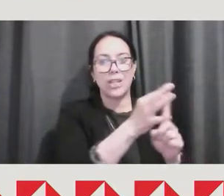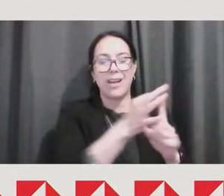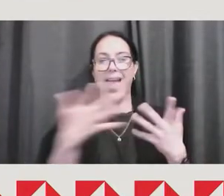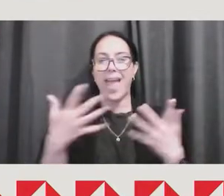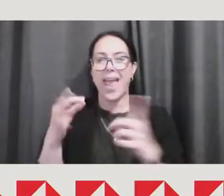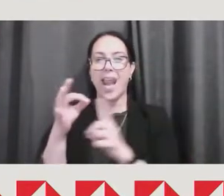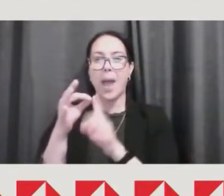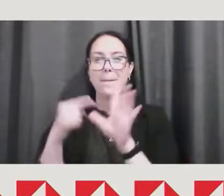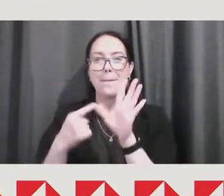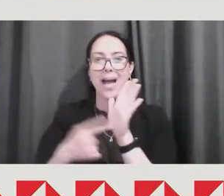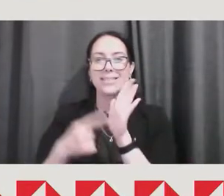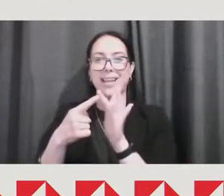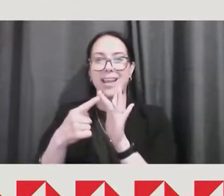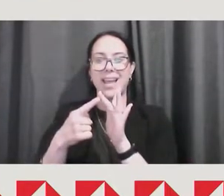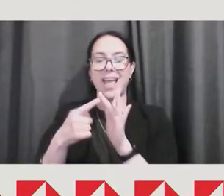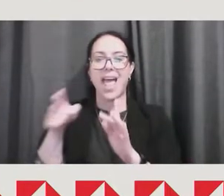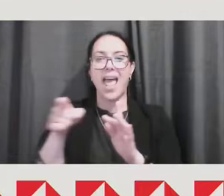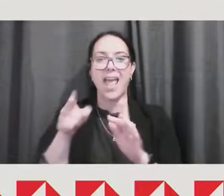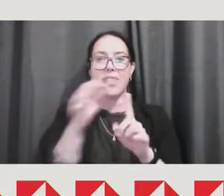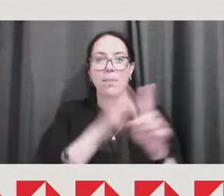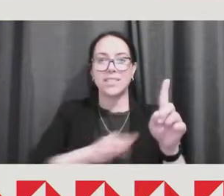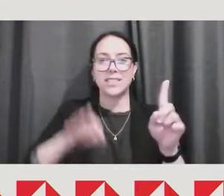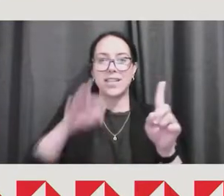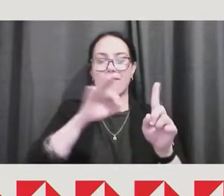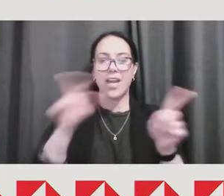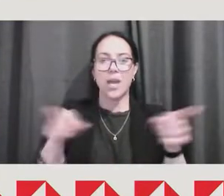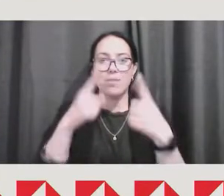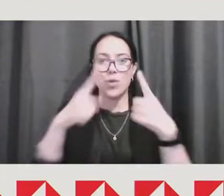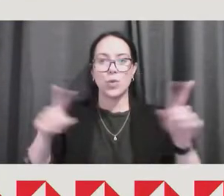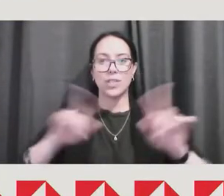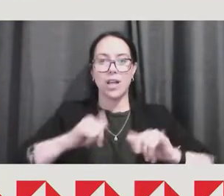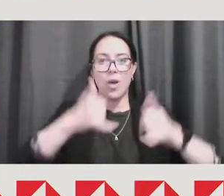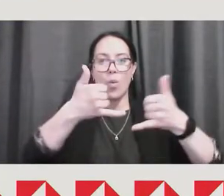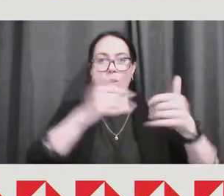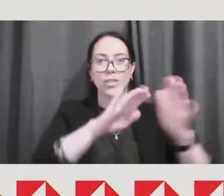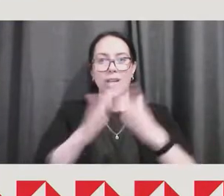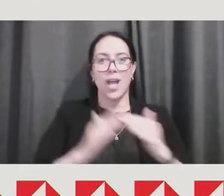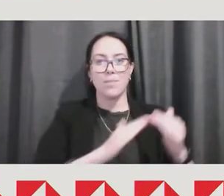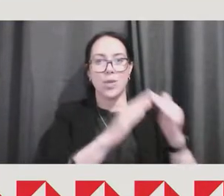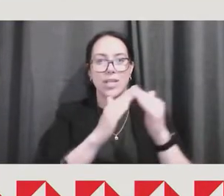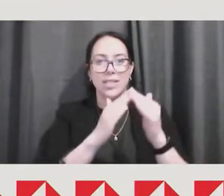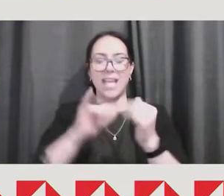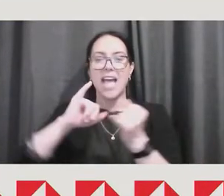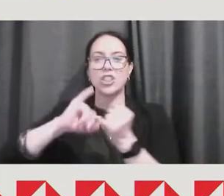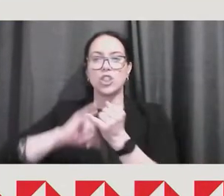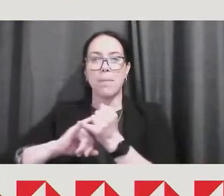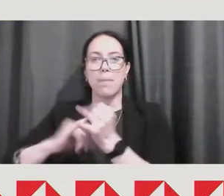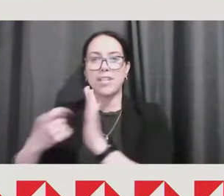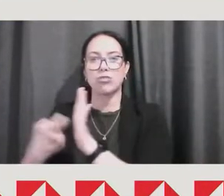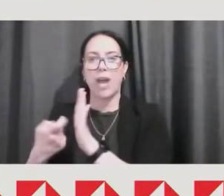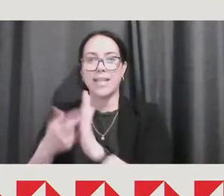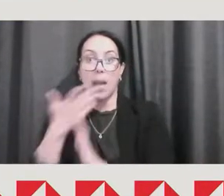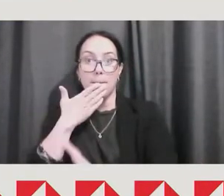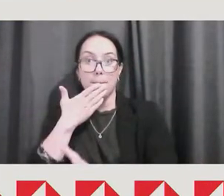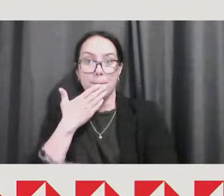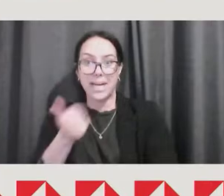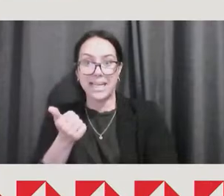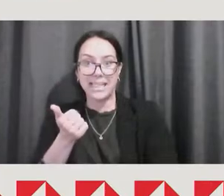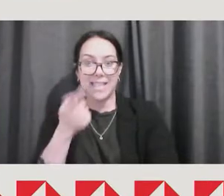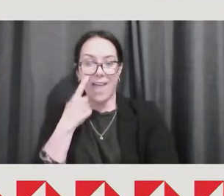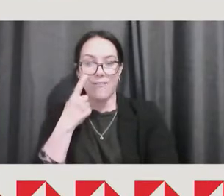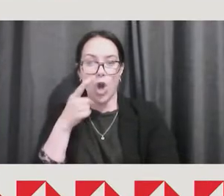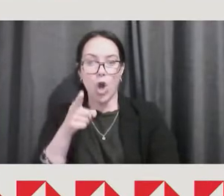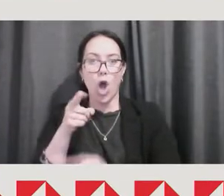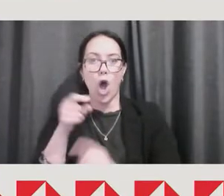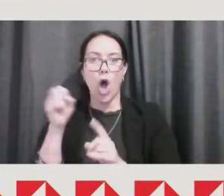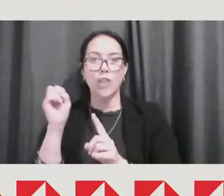the community of the Pacific Music Awards um Shepherd's Reign sorry if I didn't mention that please go Spotify them shepherds